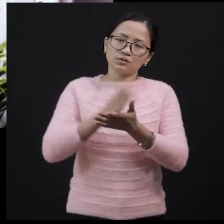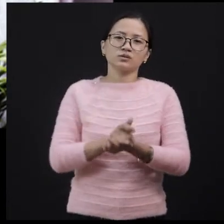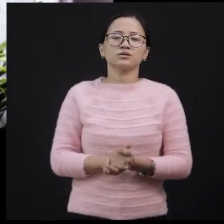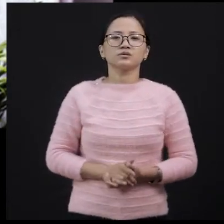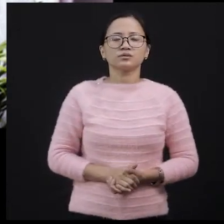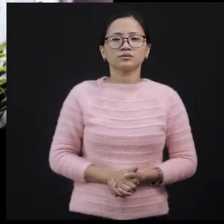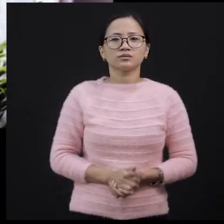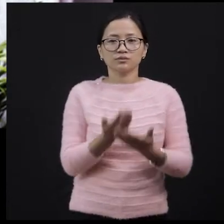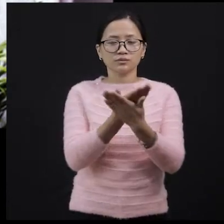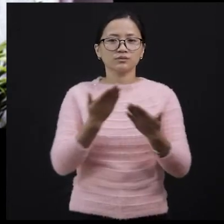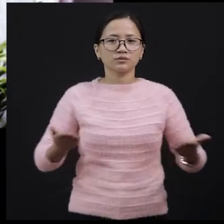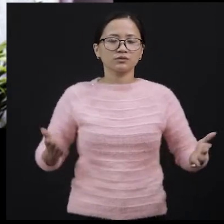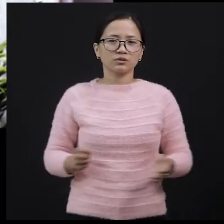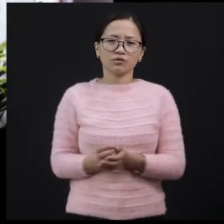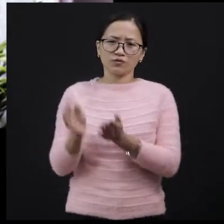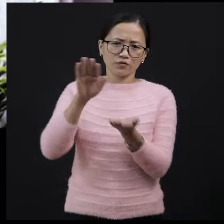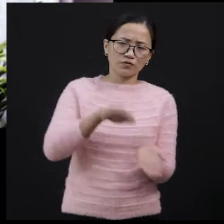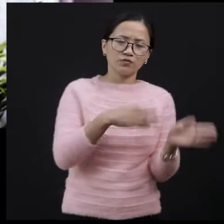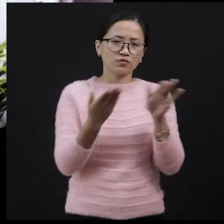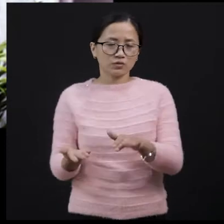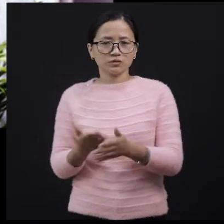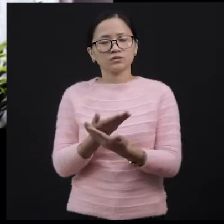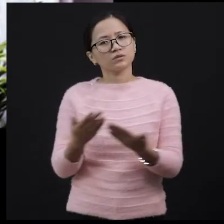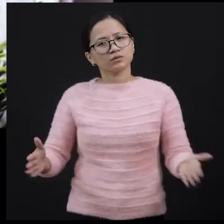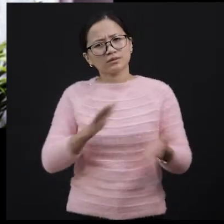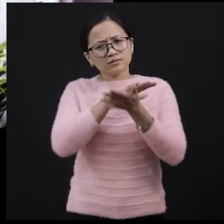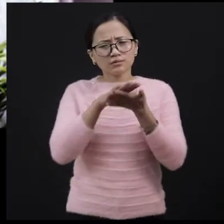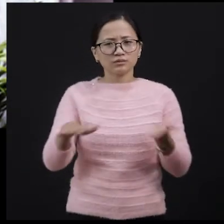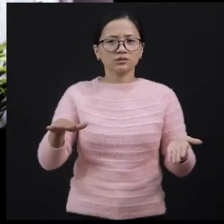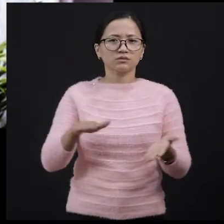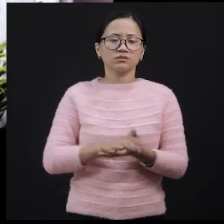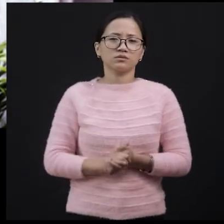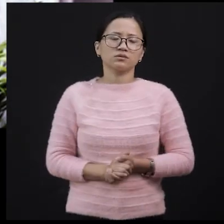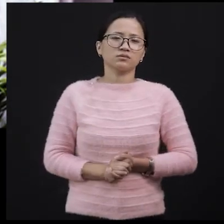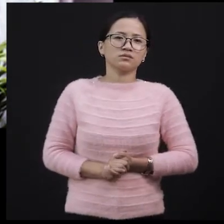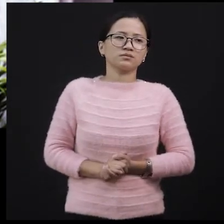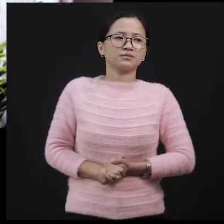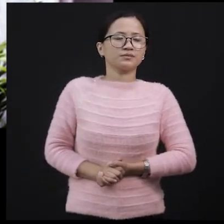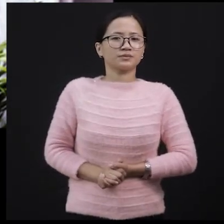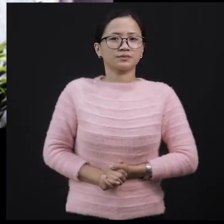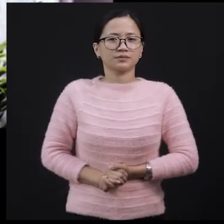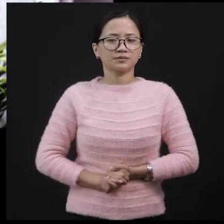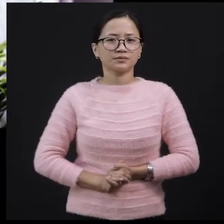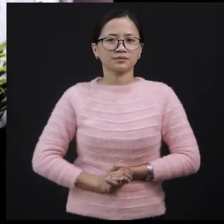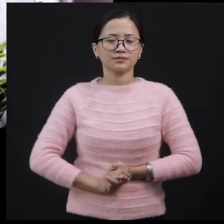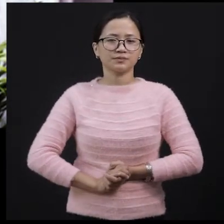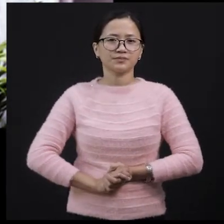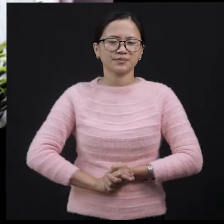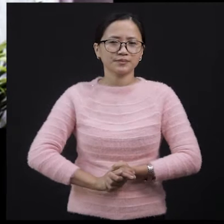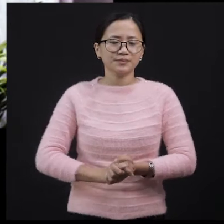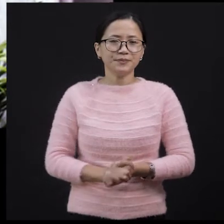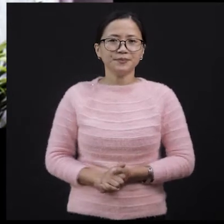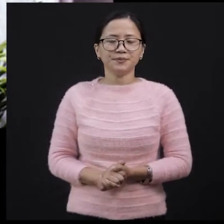Light falls on them completely. Okay? Light falls on this transparent object